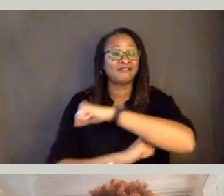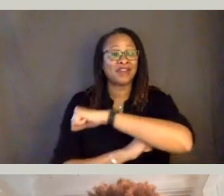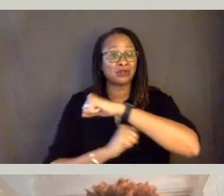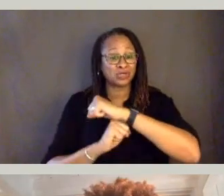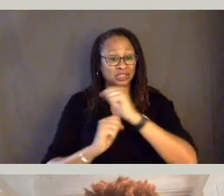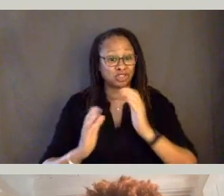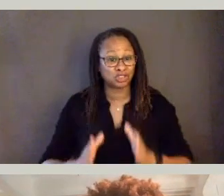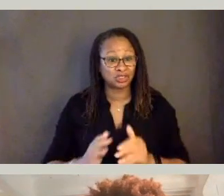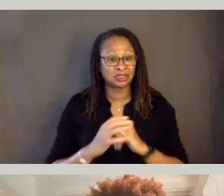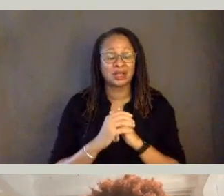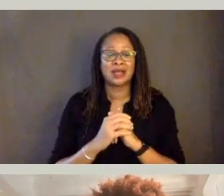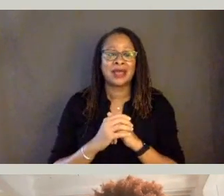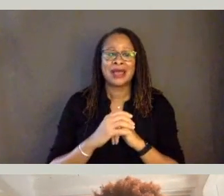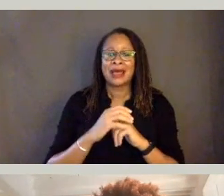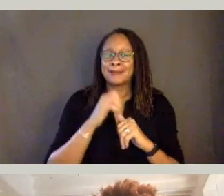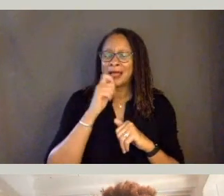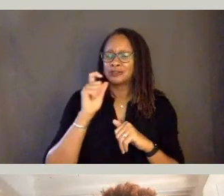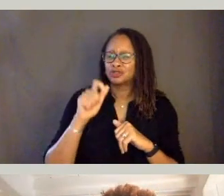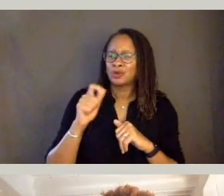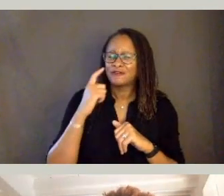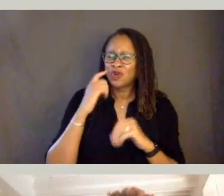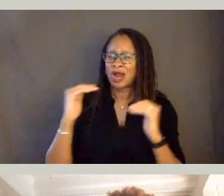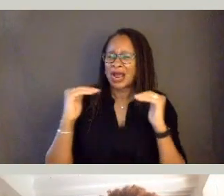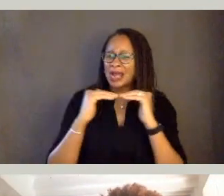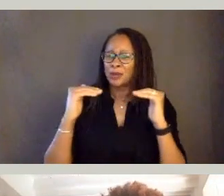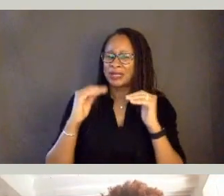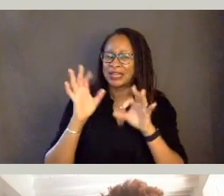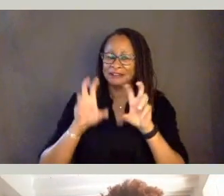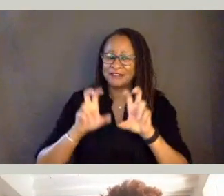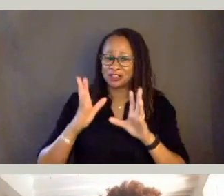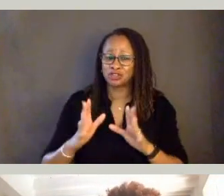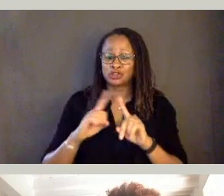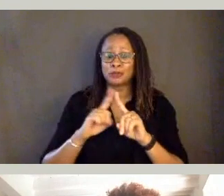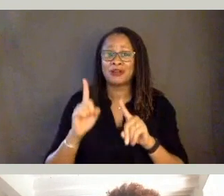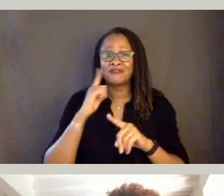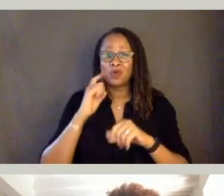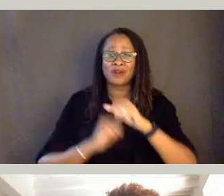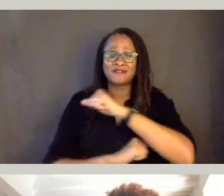say it's a problem for equity investors, but it's a problem for foundations to